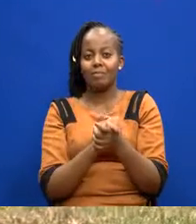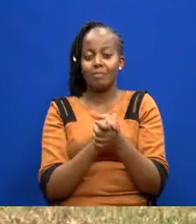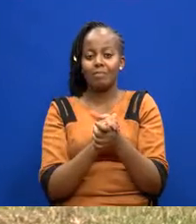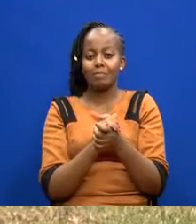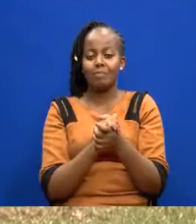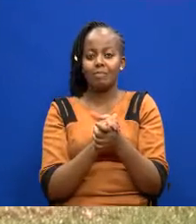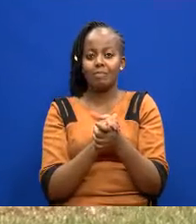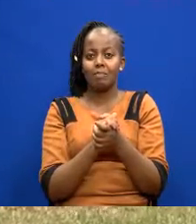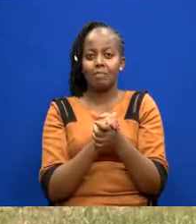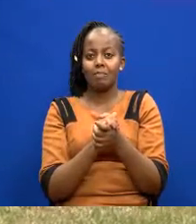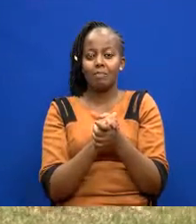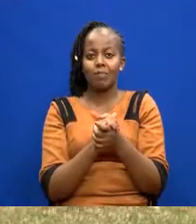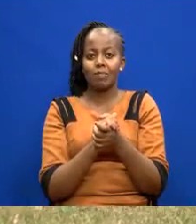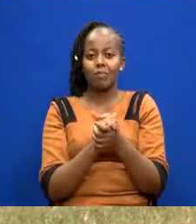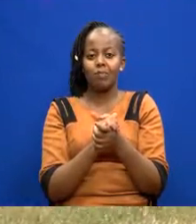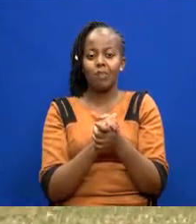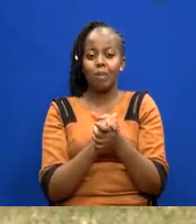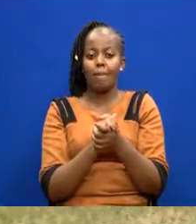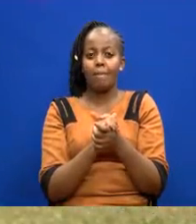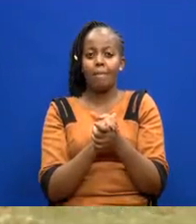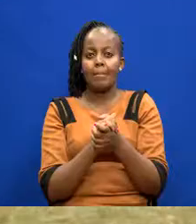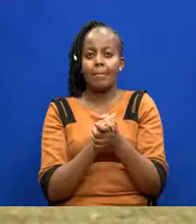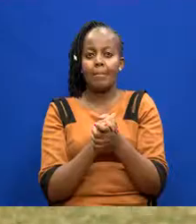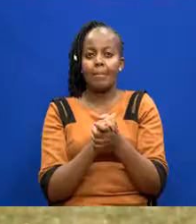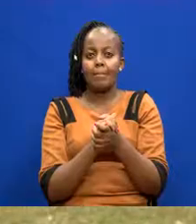3 and 1, go.